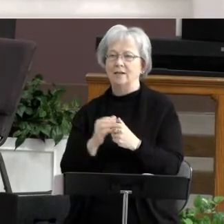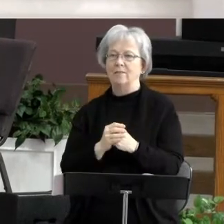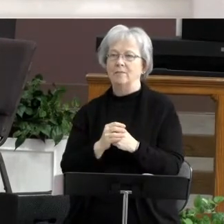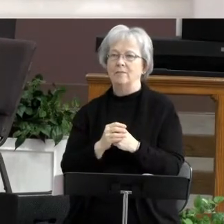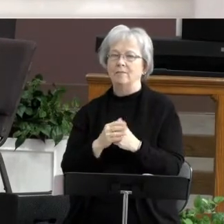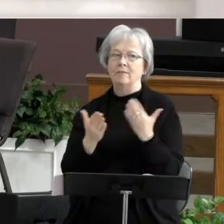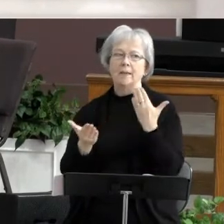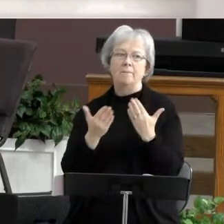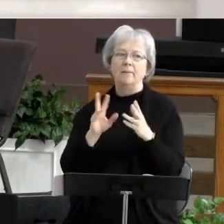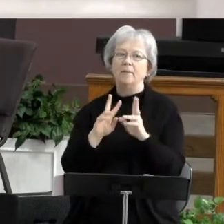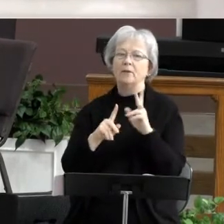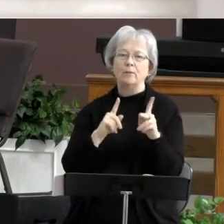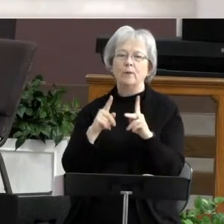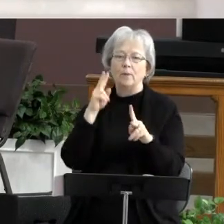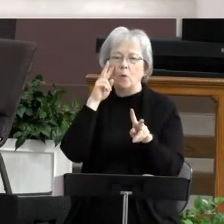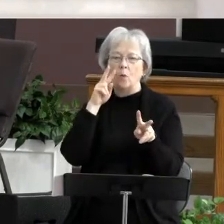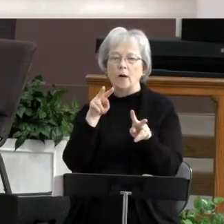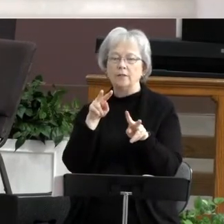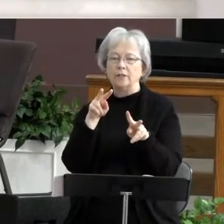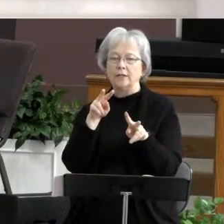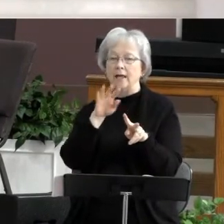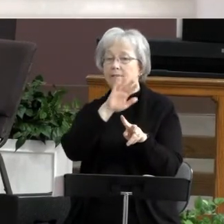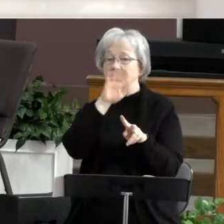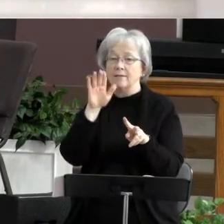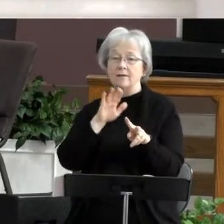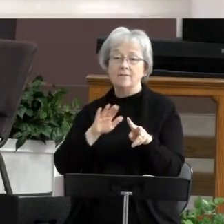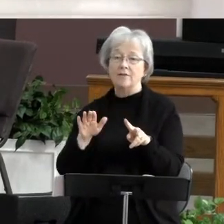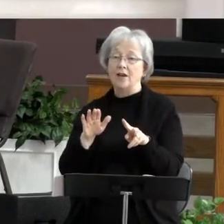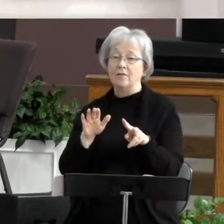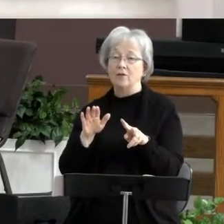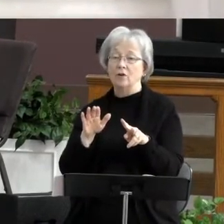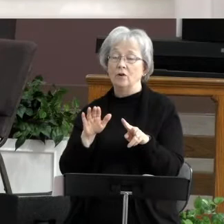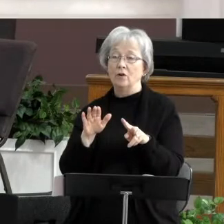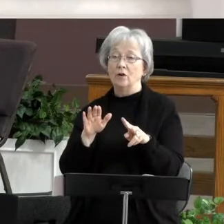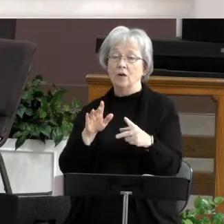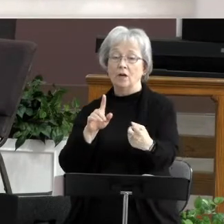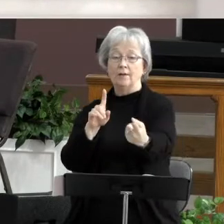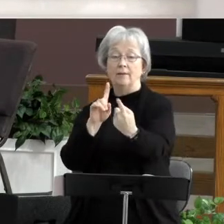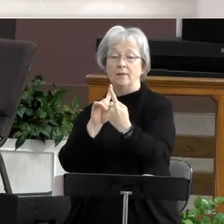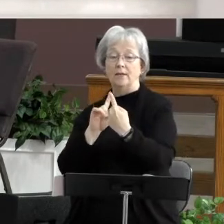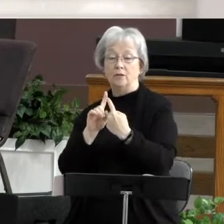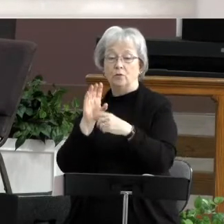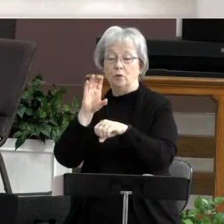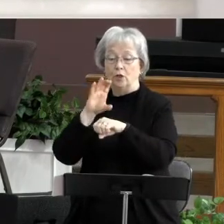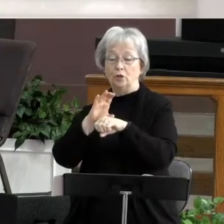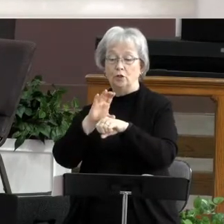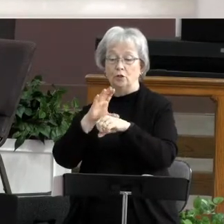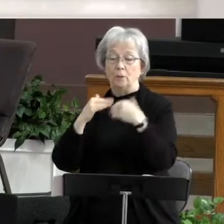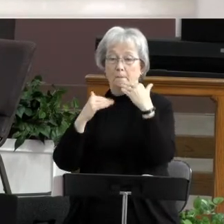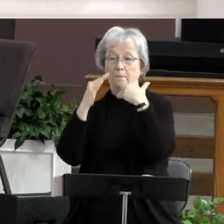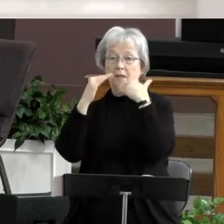There may be people watching who have never graced and passed through the door of a church.